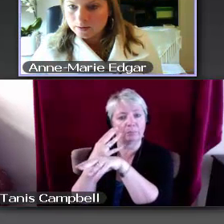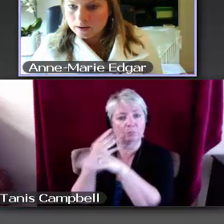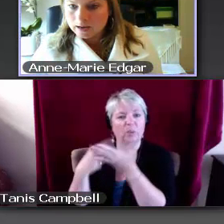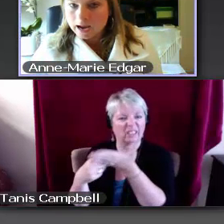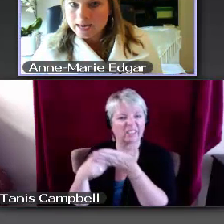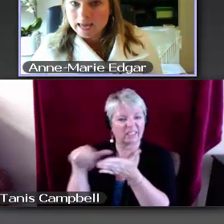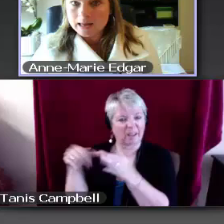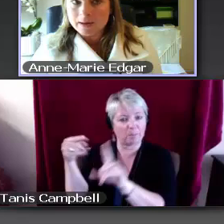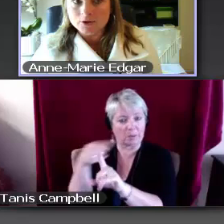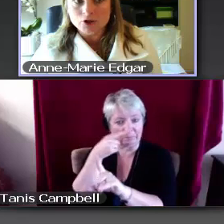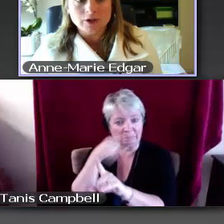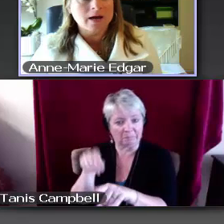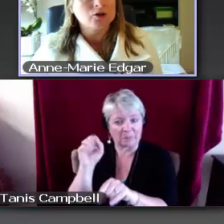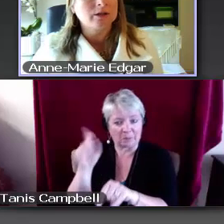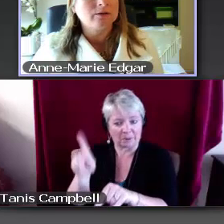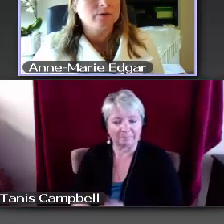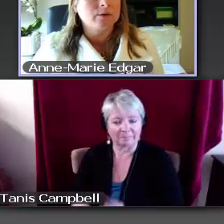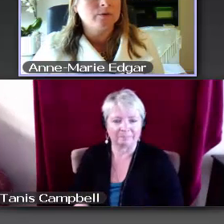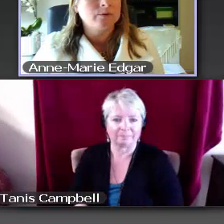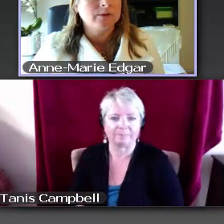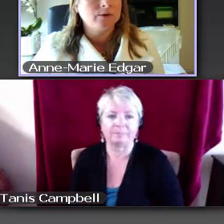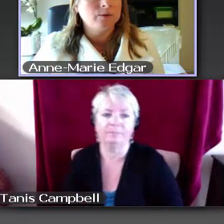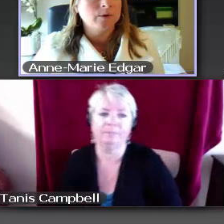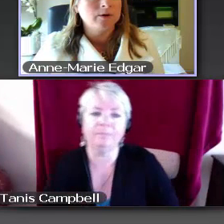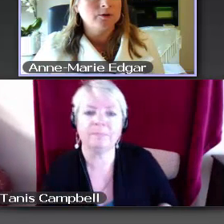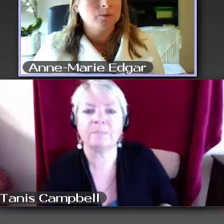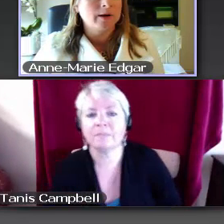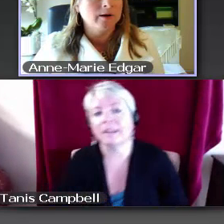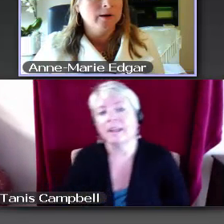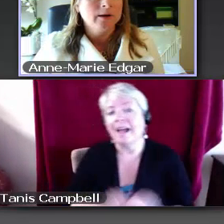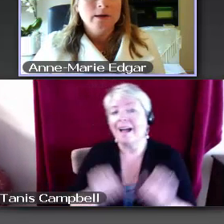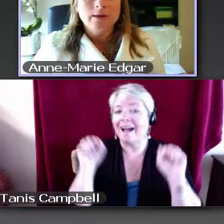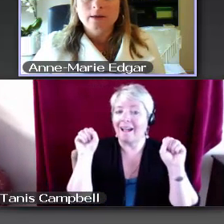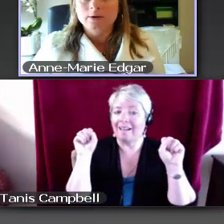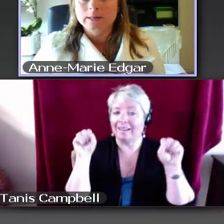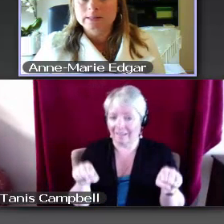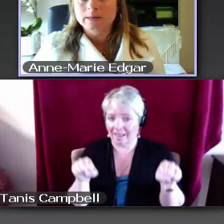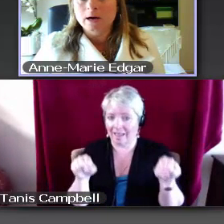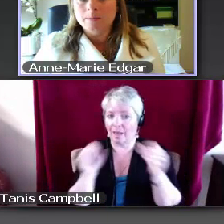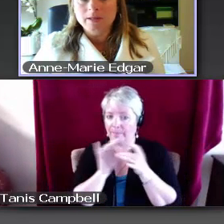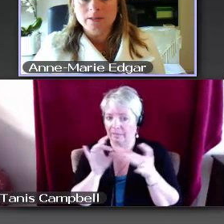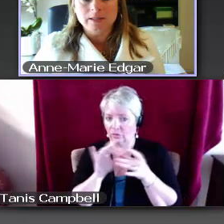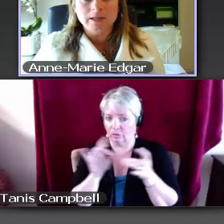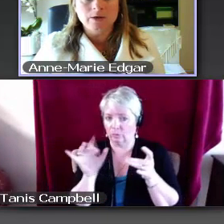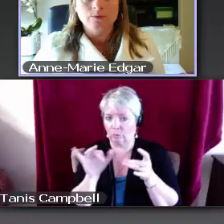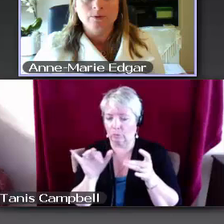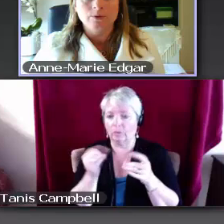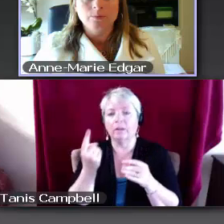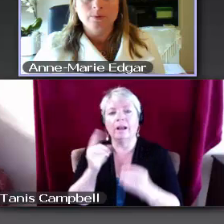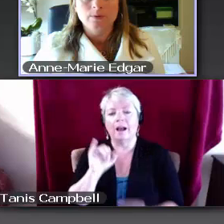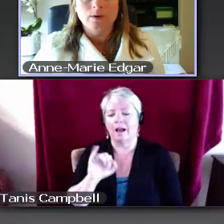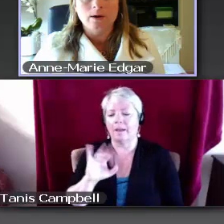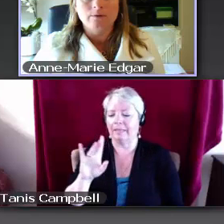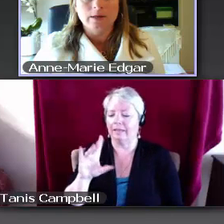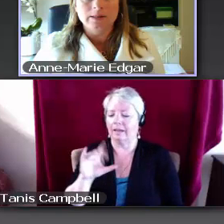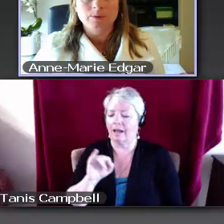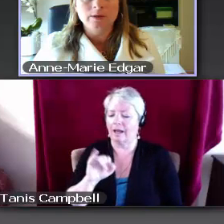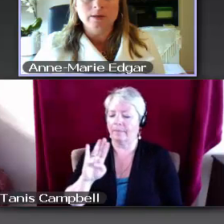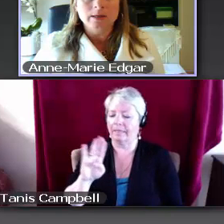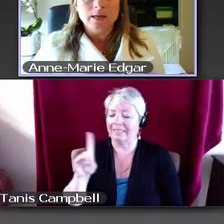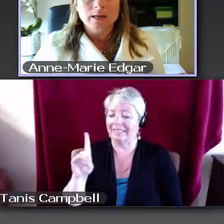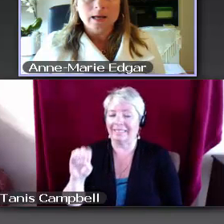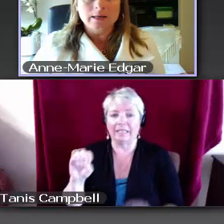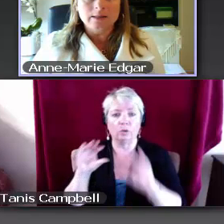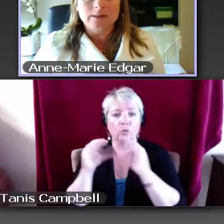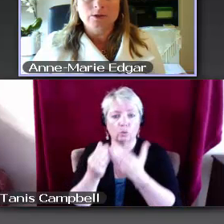Now, I can mention actually for those of you who aren't aware that there is an IBDE group on